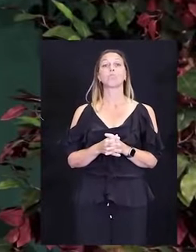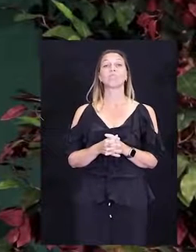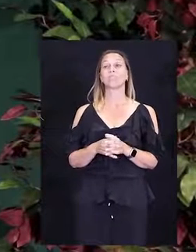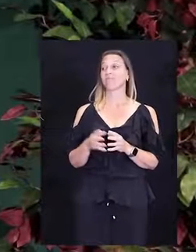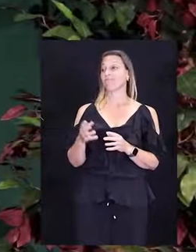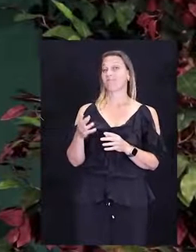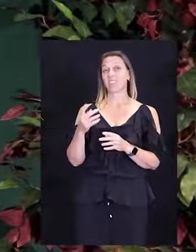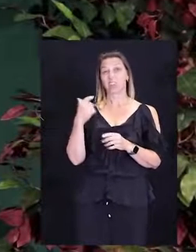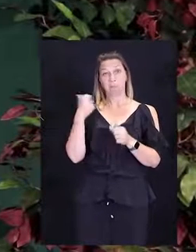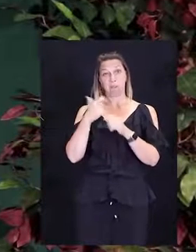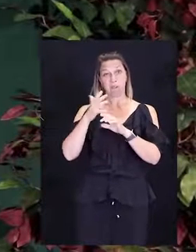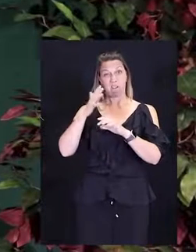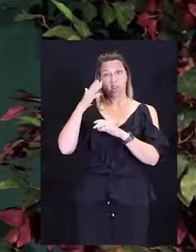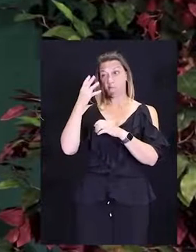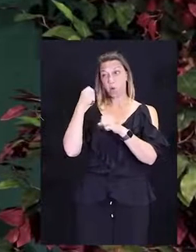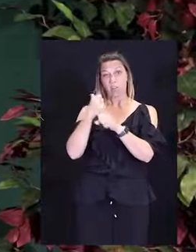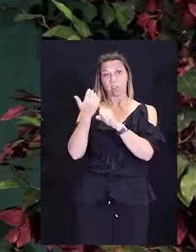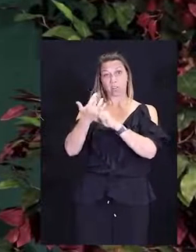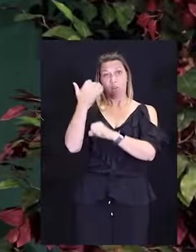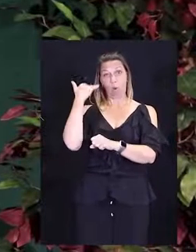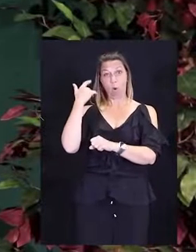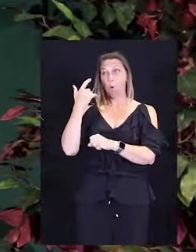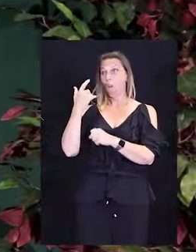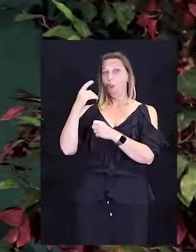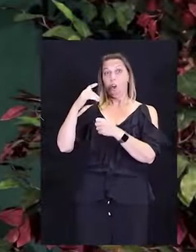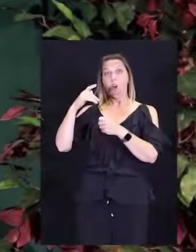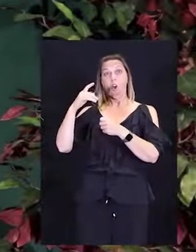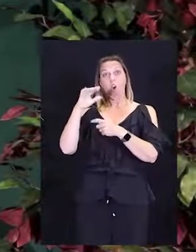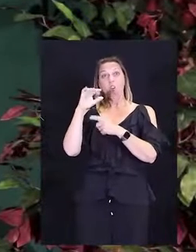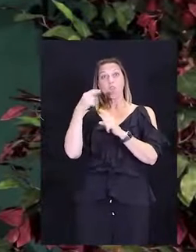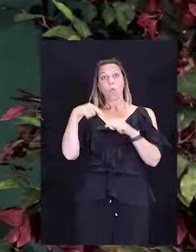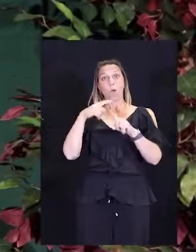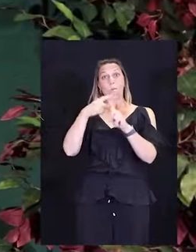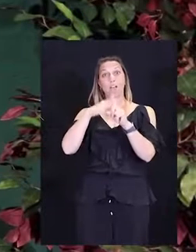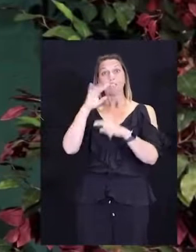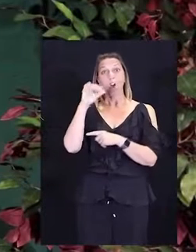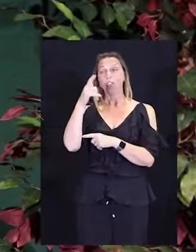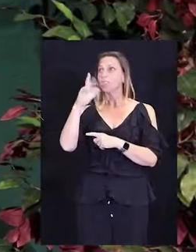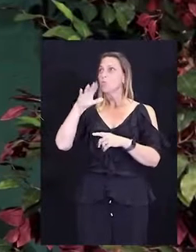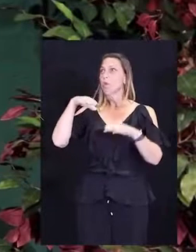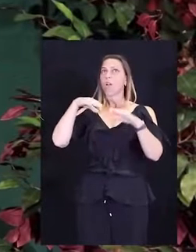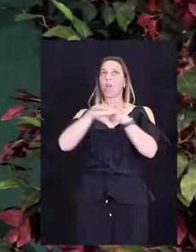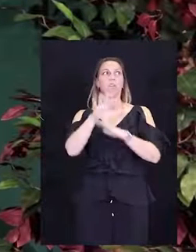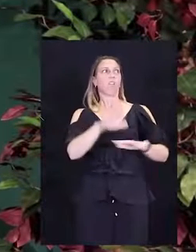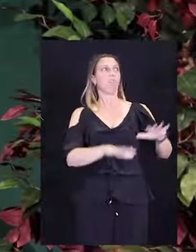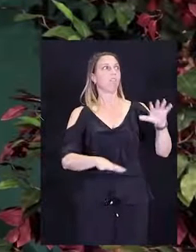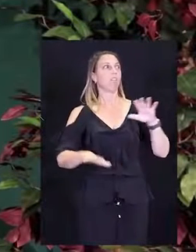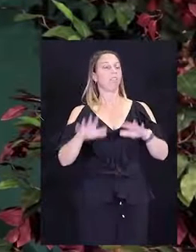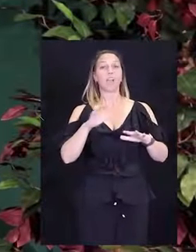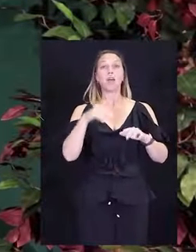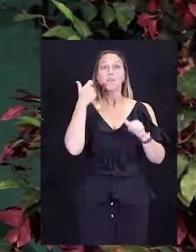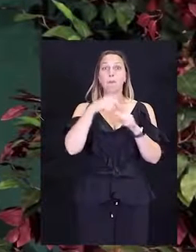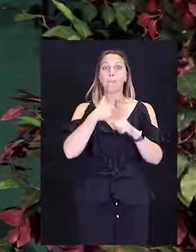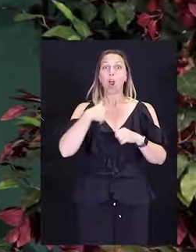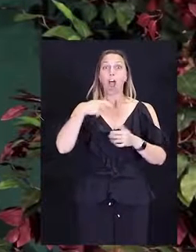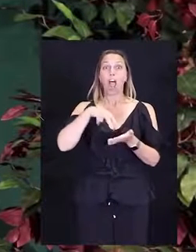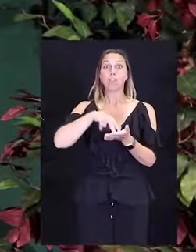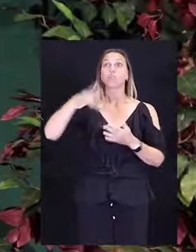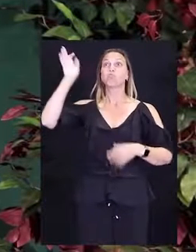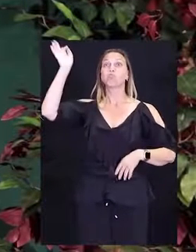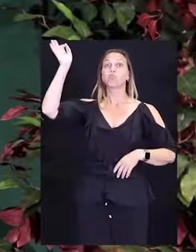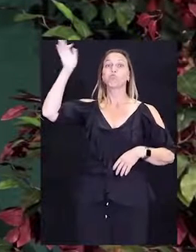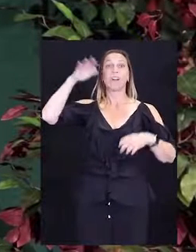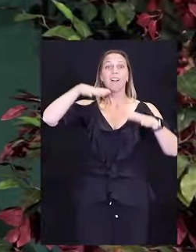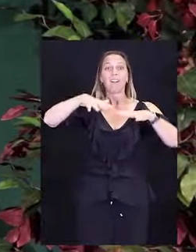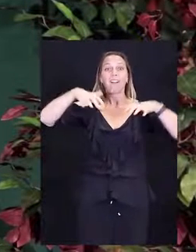4 years ago, last August, you entered CD High School. And I told you in our auditorium that you're entering with a fresh start and you'll